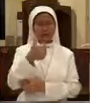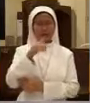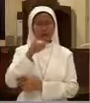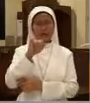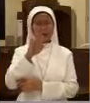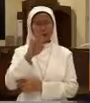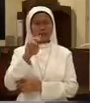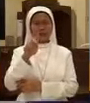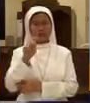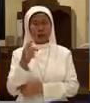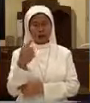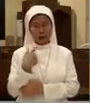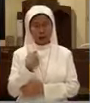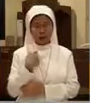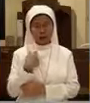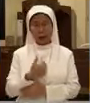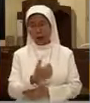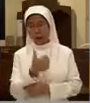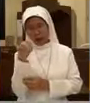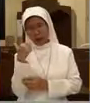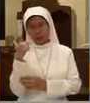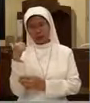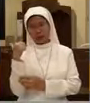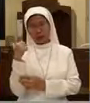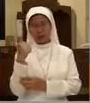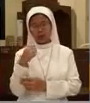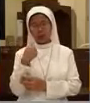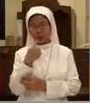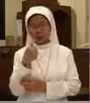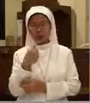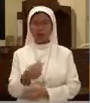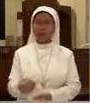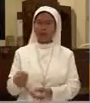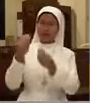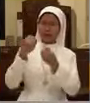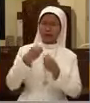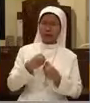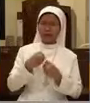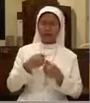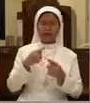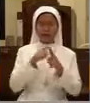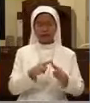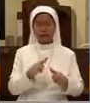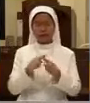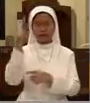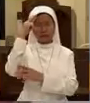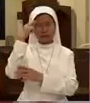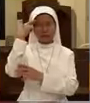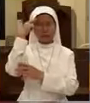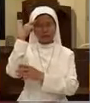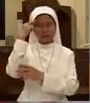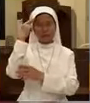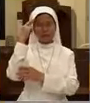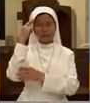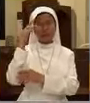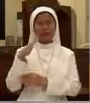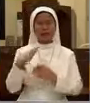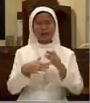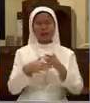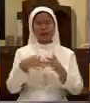else outside of me who, for many different reasons and hopefully out